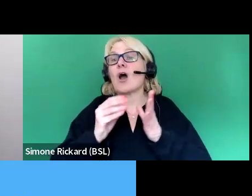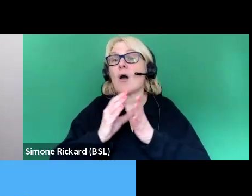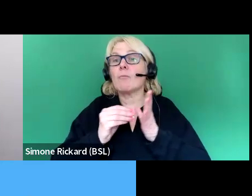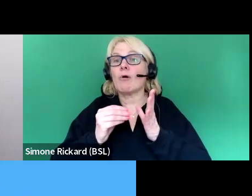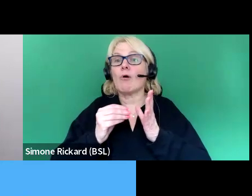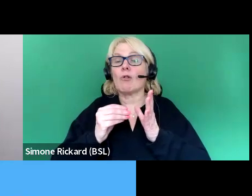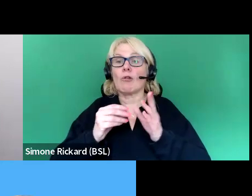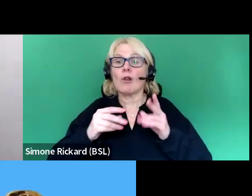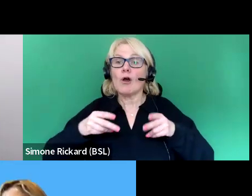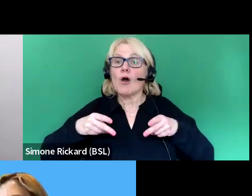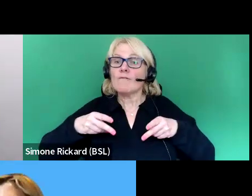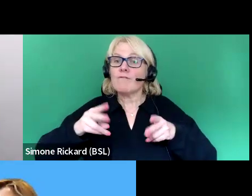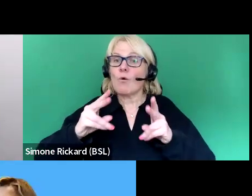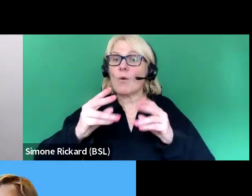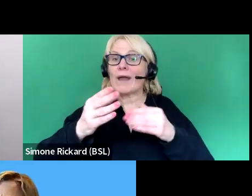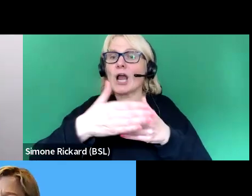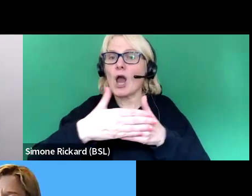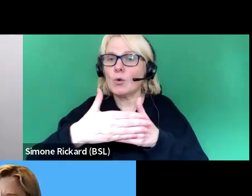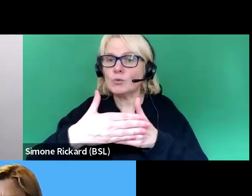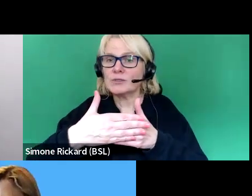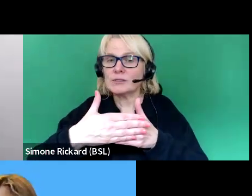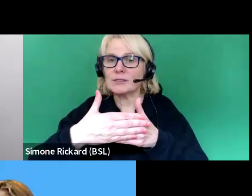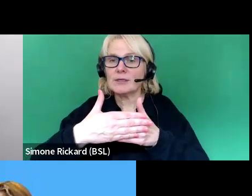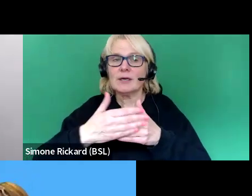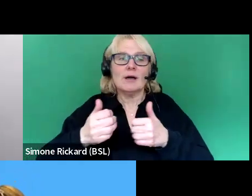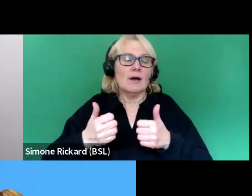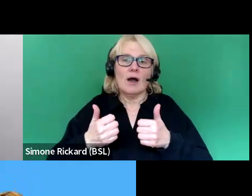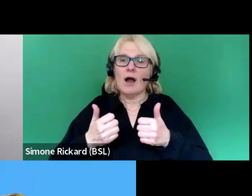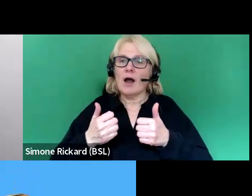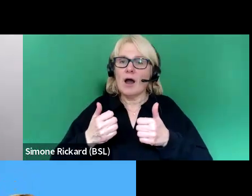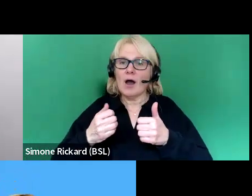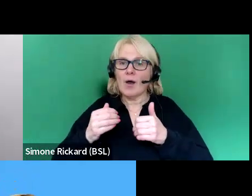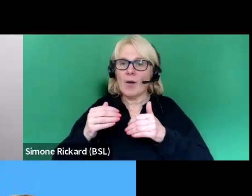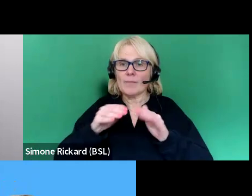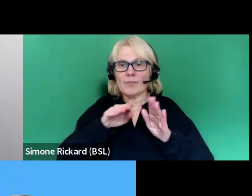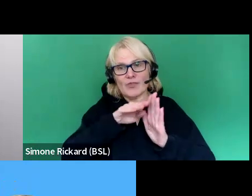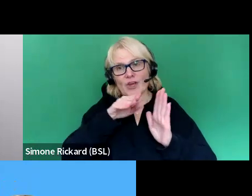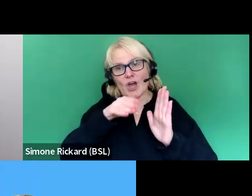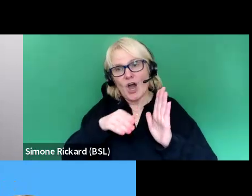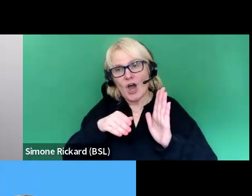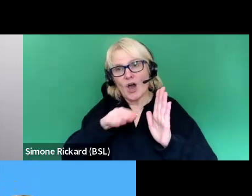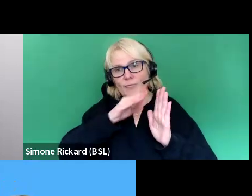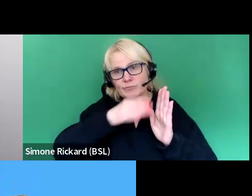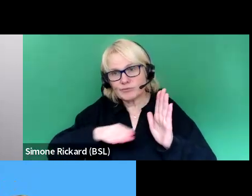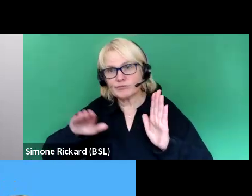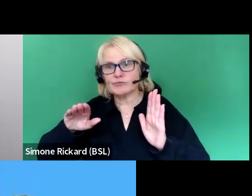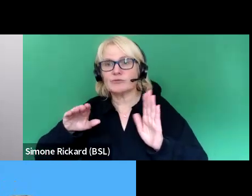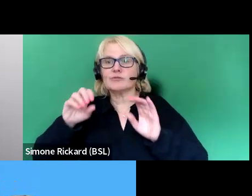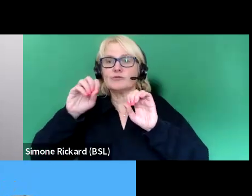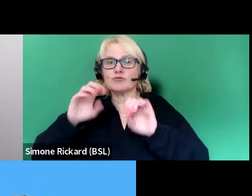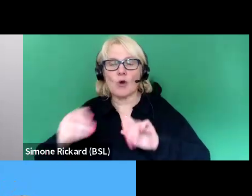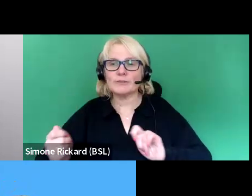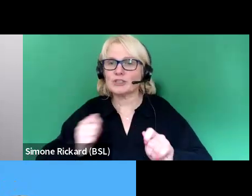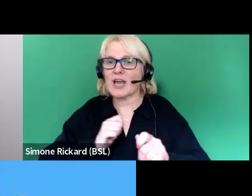when footways were closed, when drop curbs weren't in the right place, when a footway had been